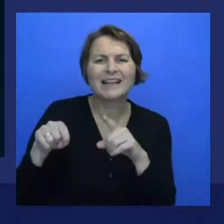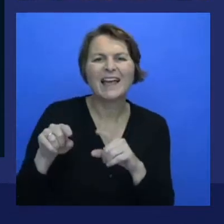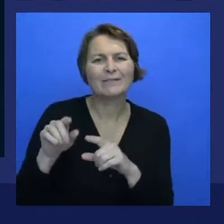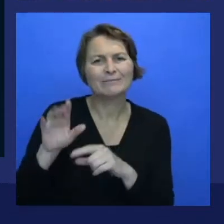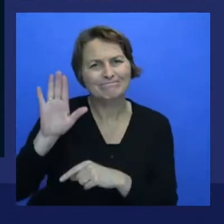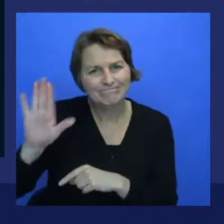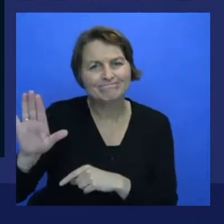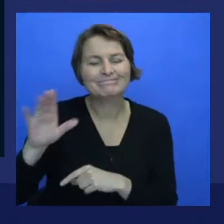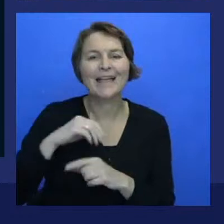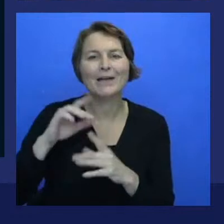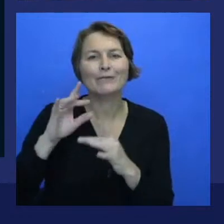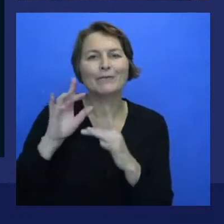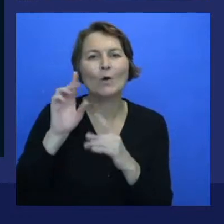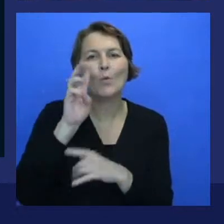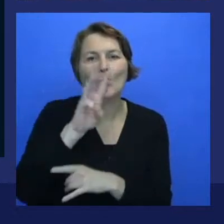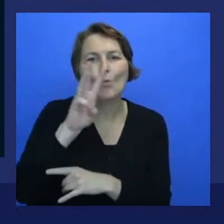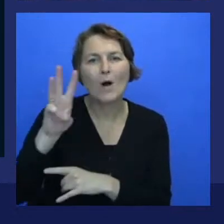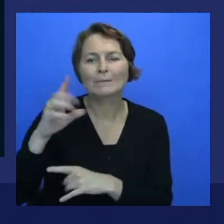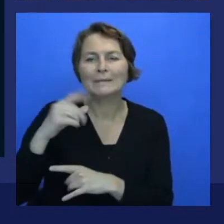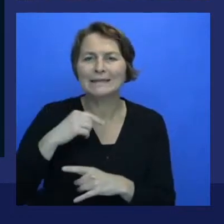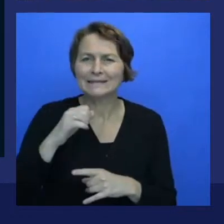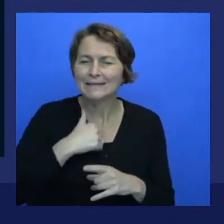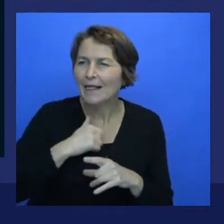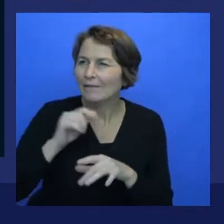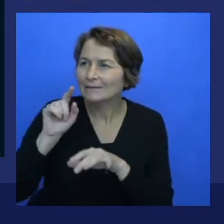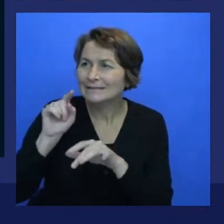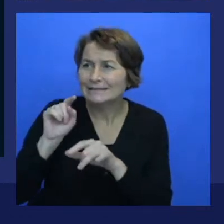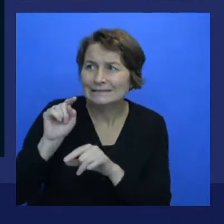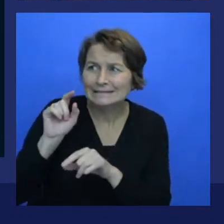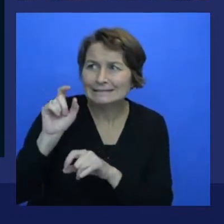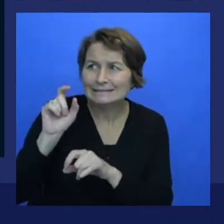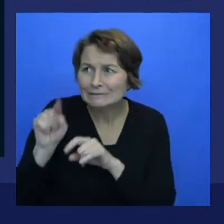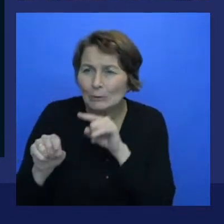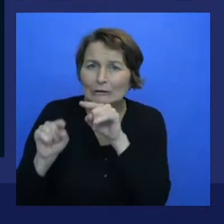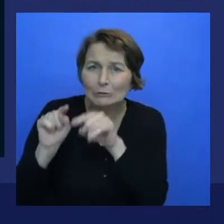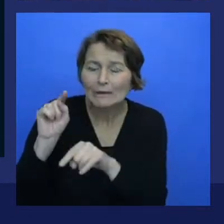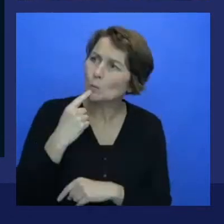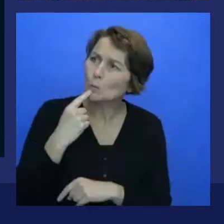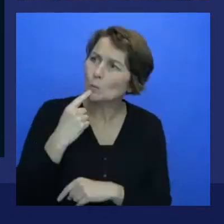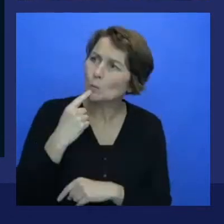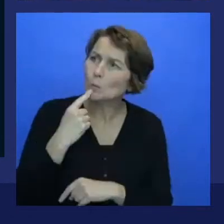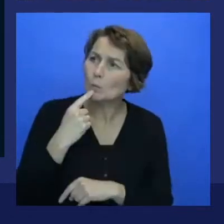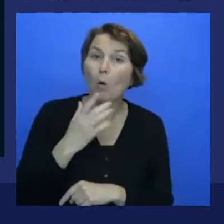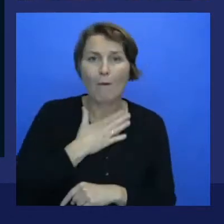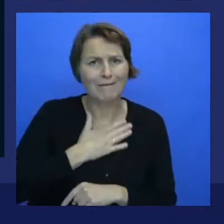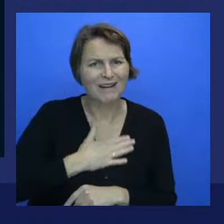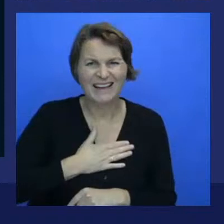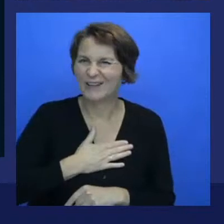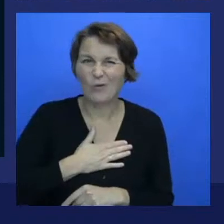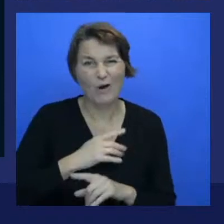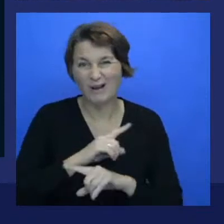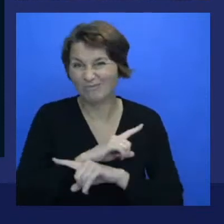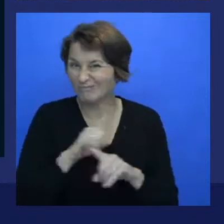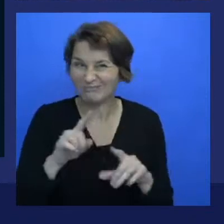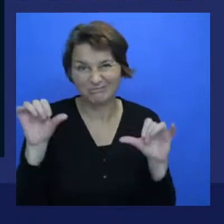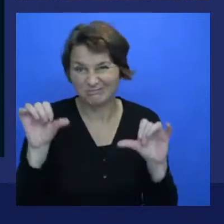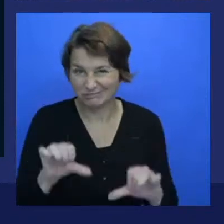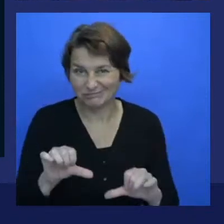play with it and figure out if you want to use it or not. There is